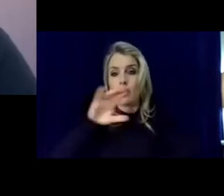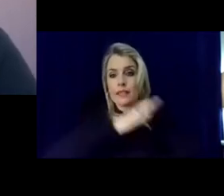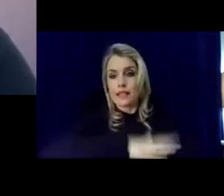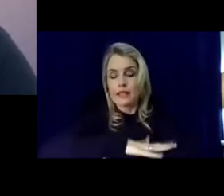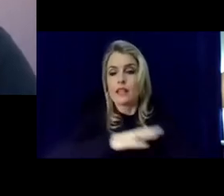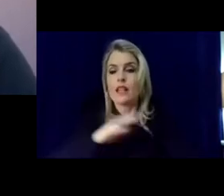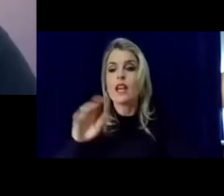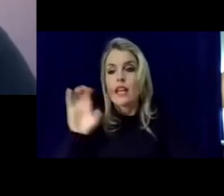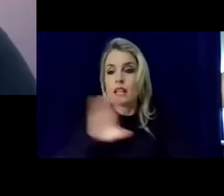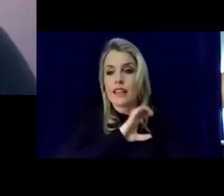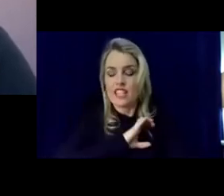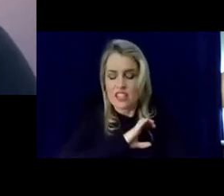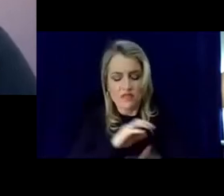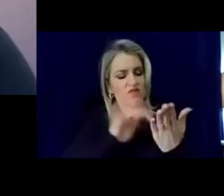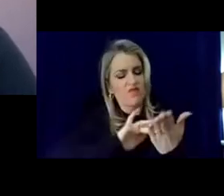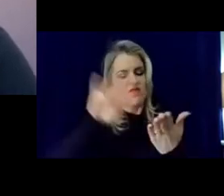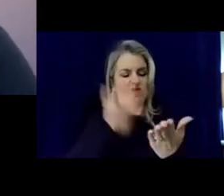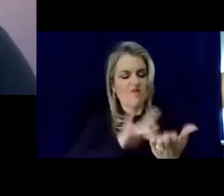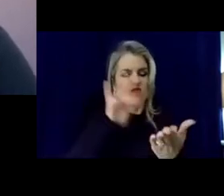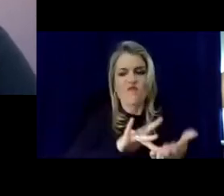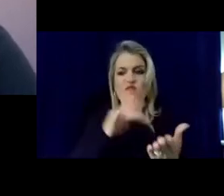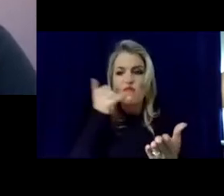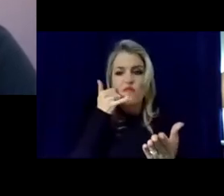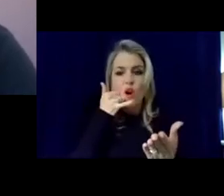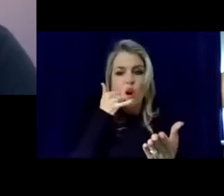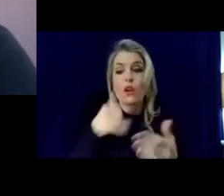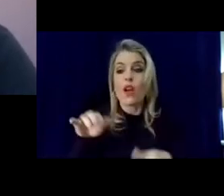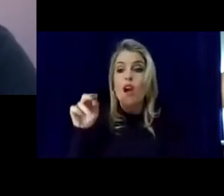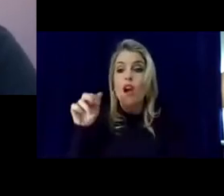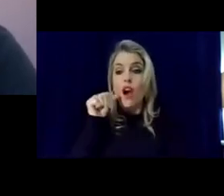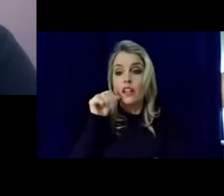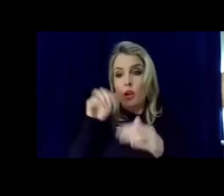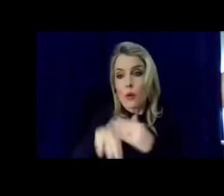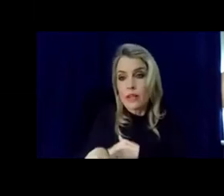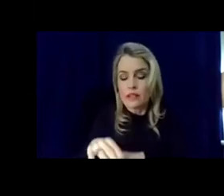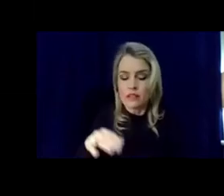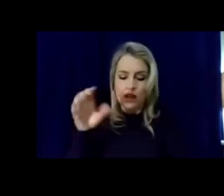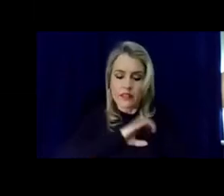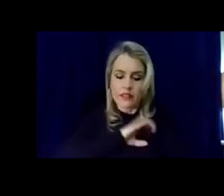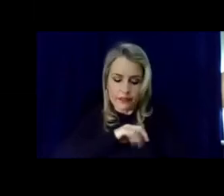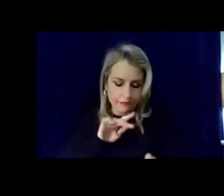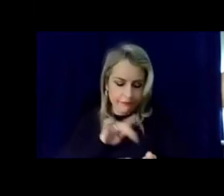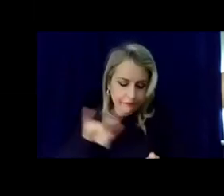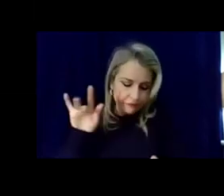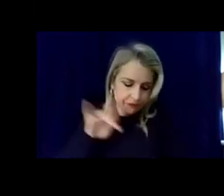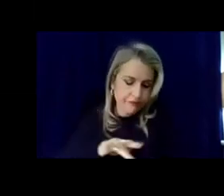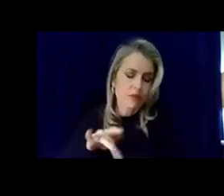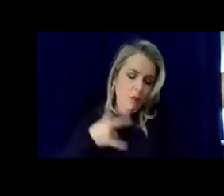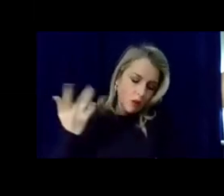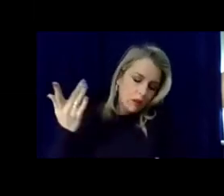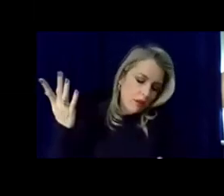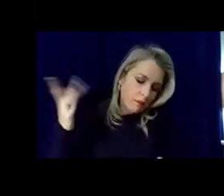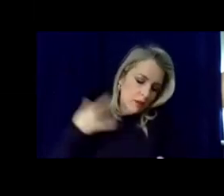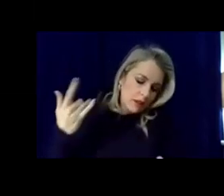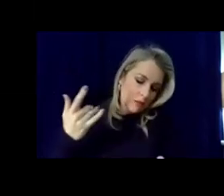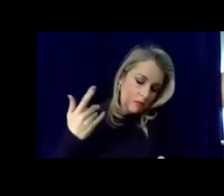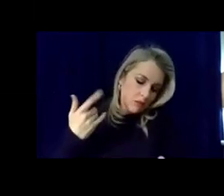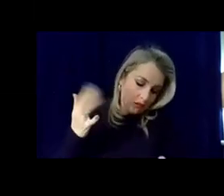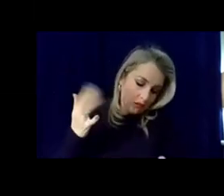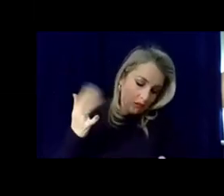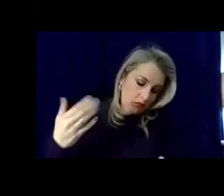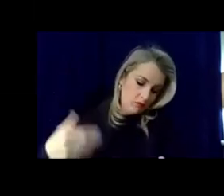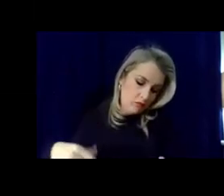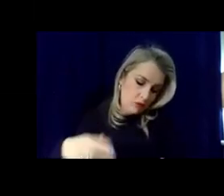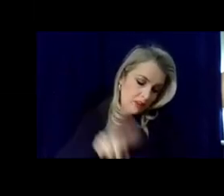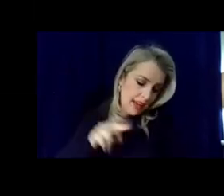at his smartphone. The door swings open and Anika enters. He doesn't look up. Yo, what's good? Did we sign her? Nigga,